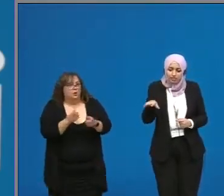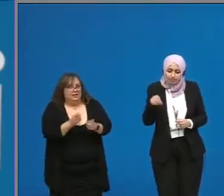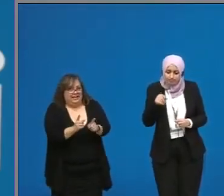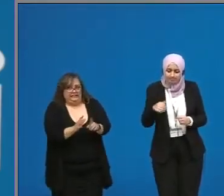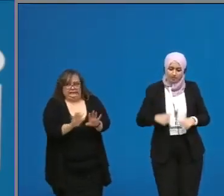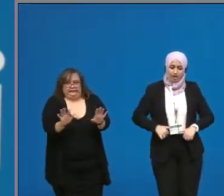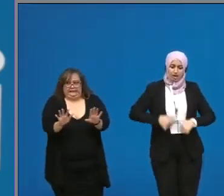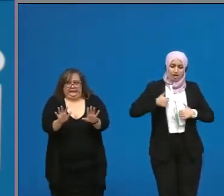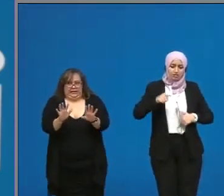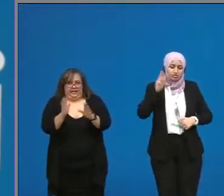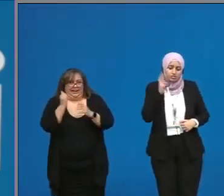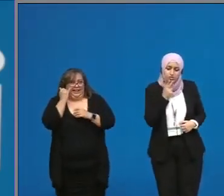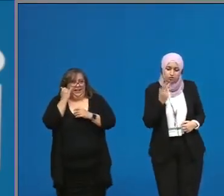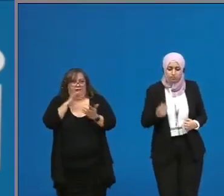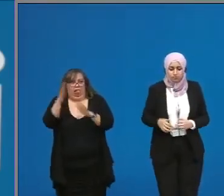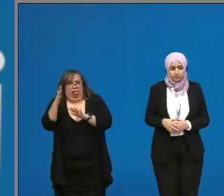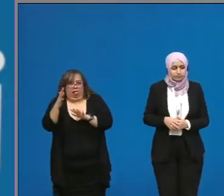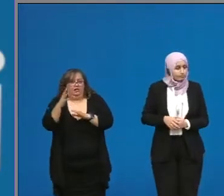me afterwards.